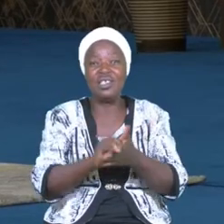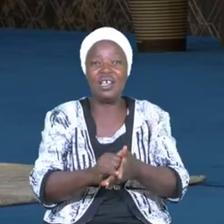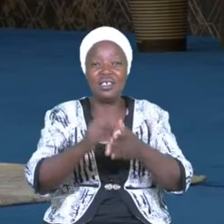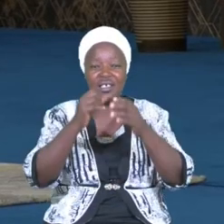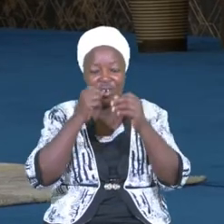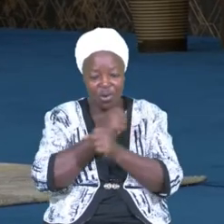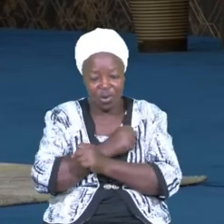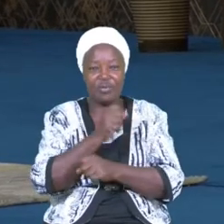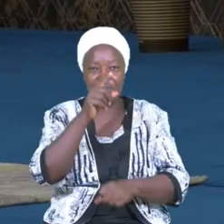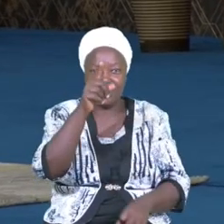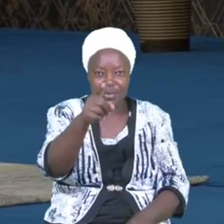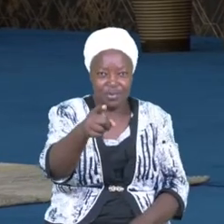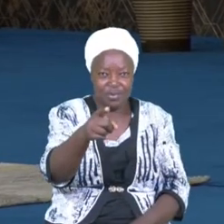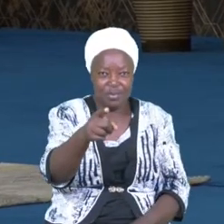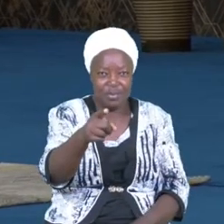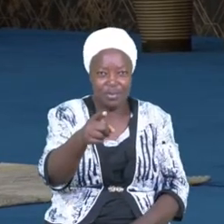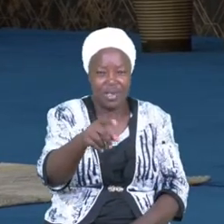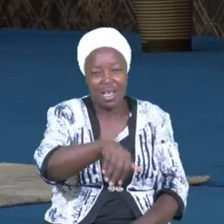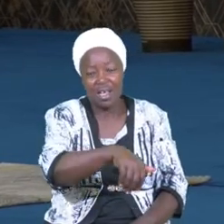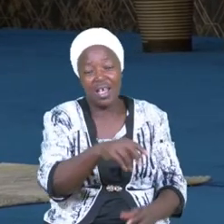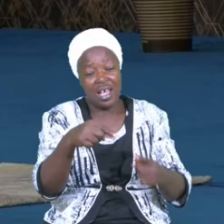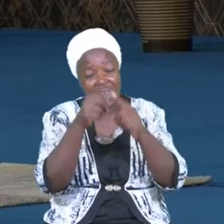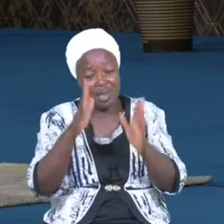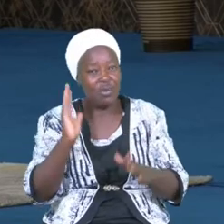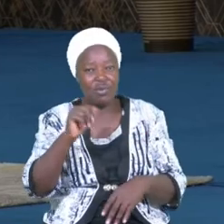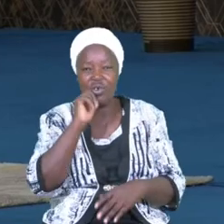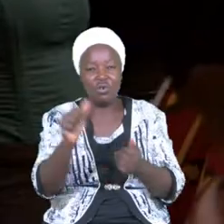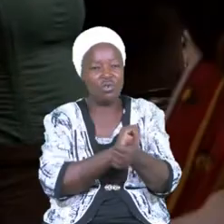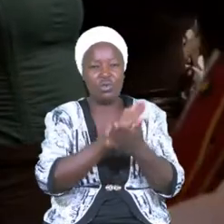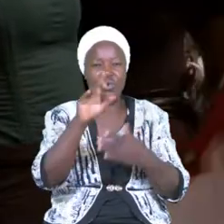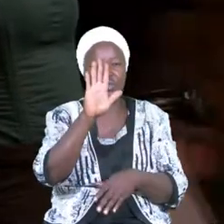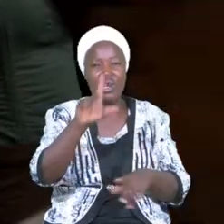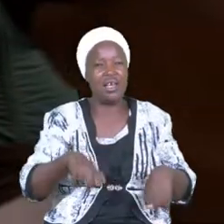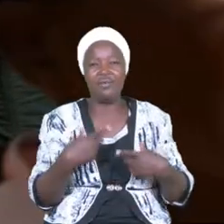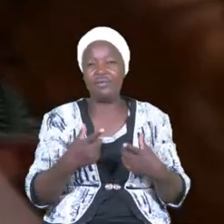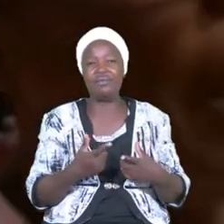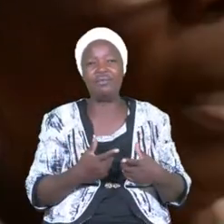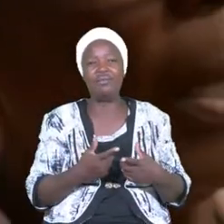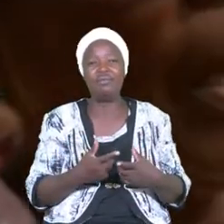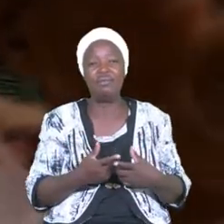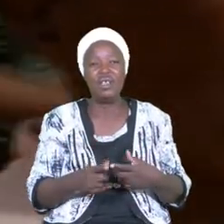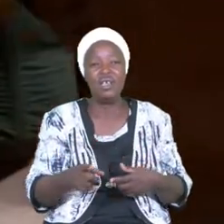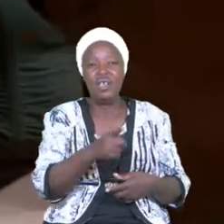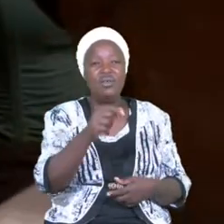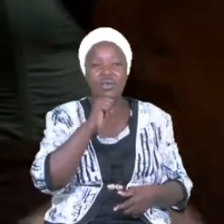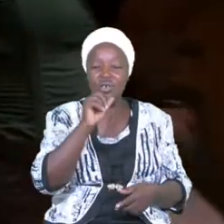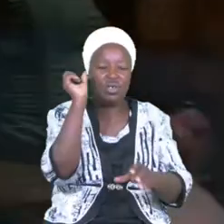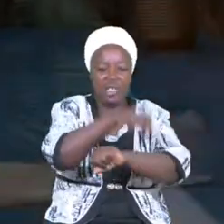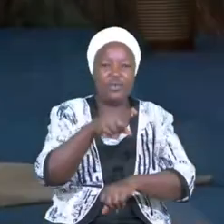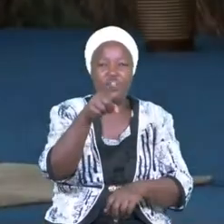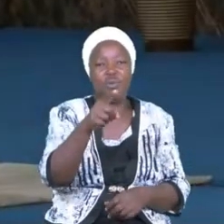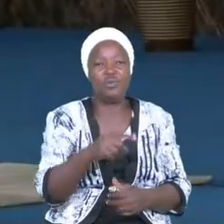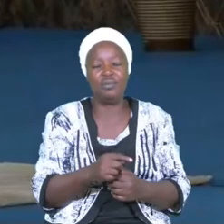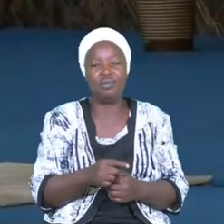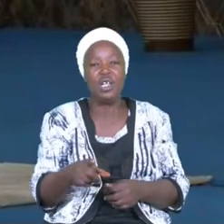you. Enemy will not destroy you. They will not defeat you. They will